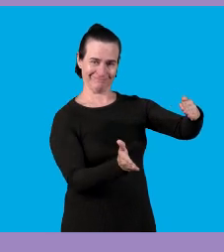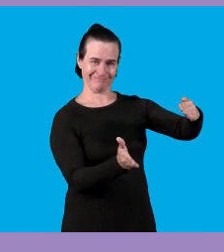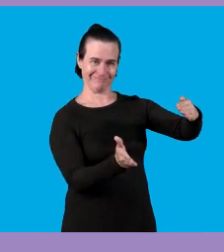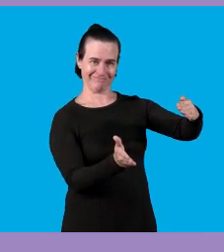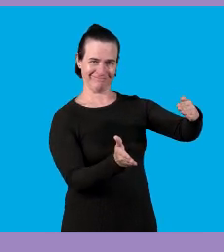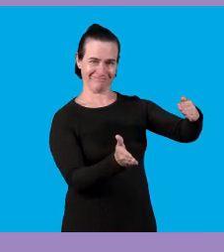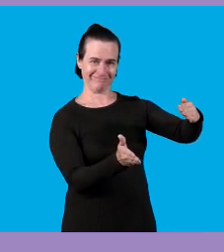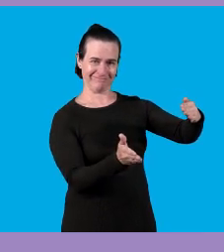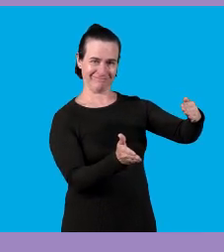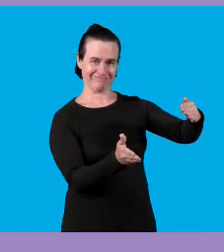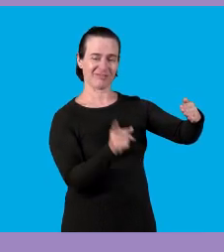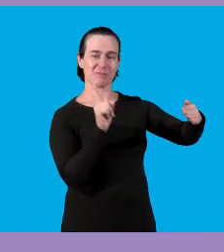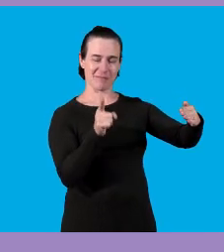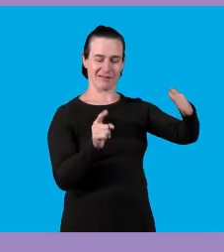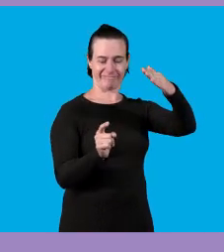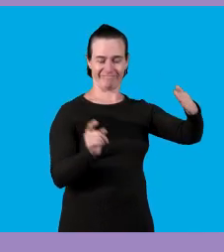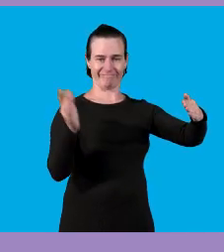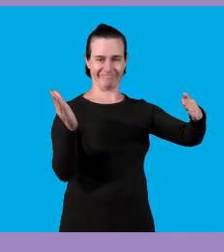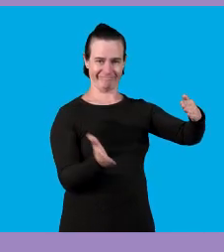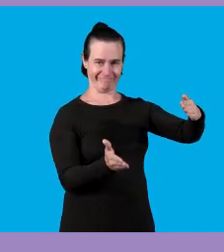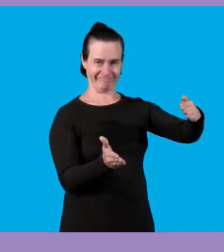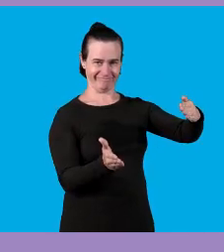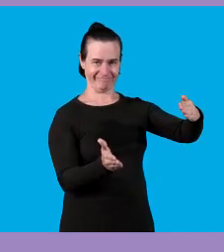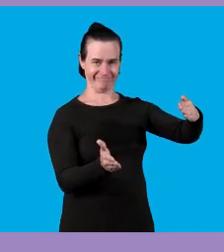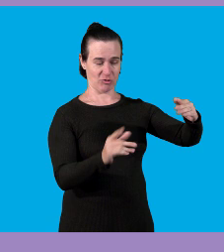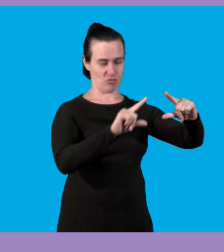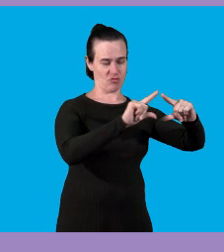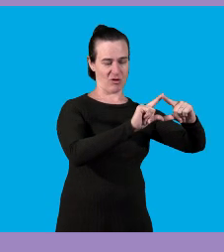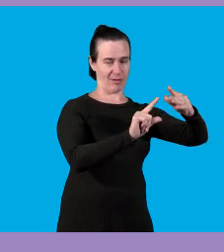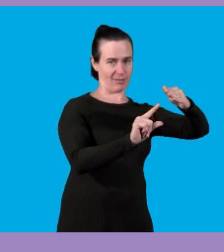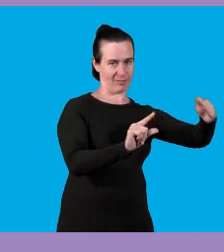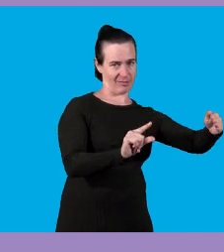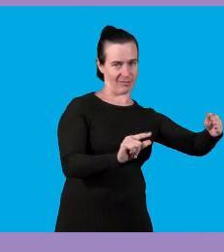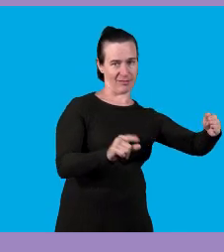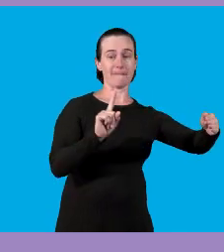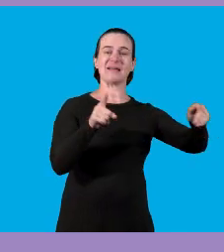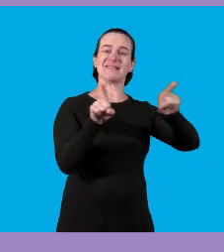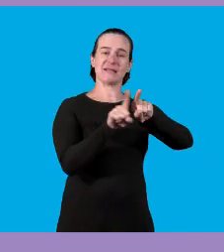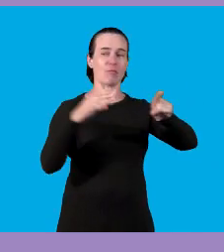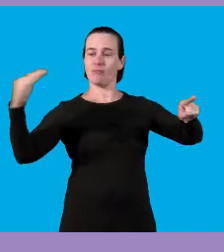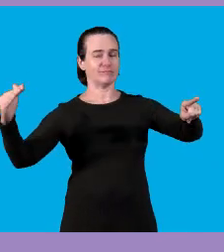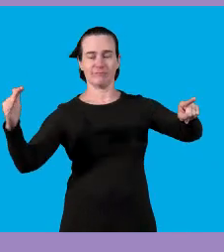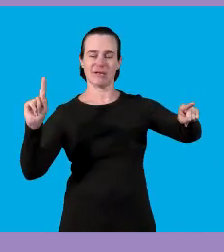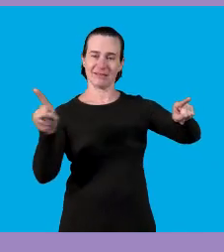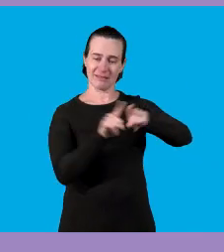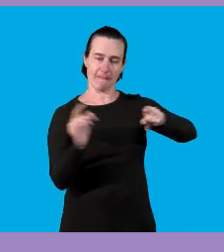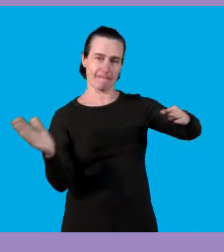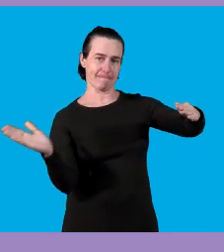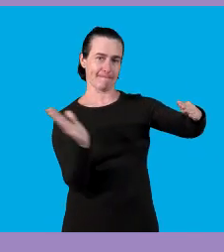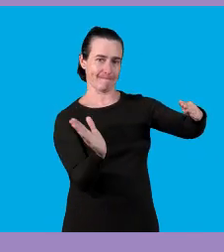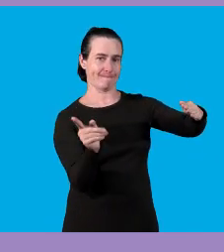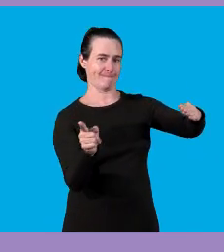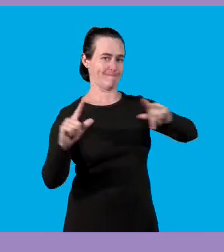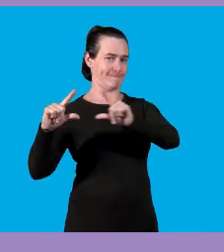side AB, we are going to look on the next triangle PQR, we are going to look at side